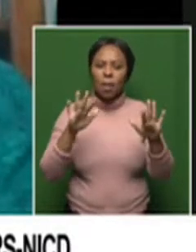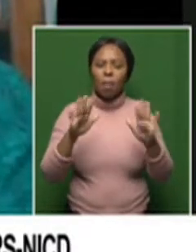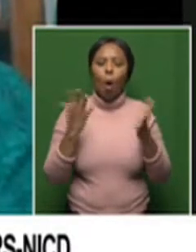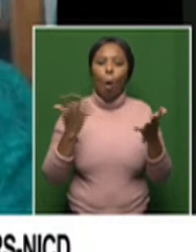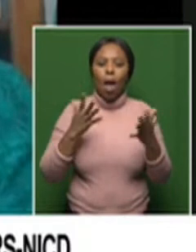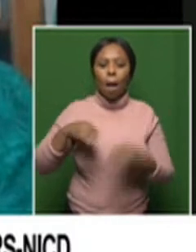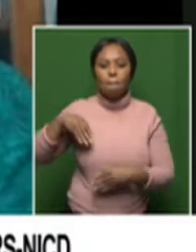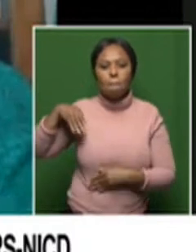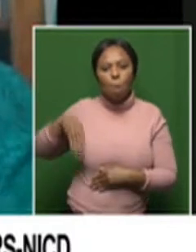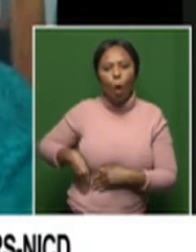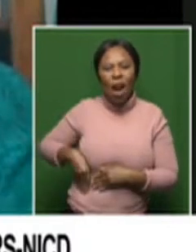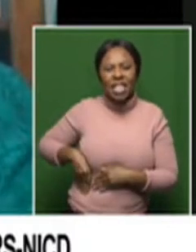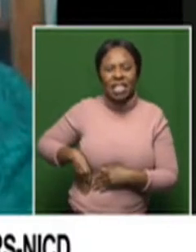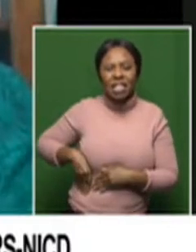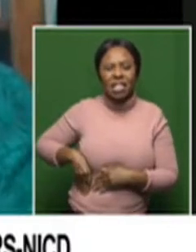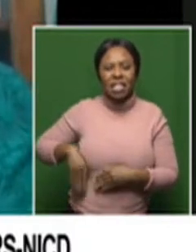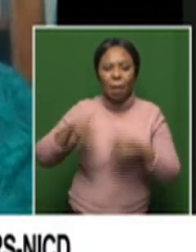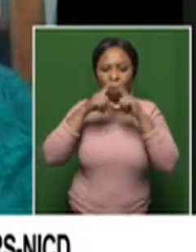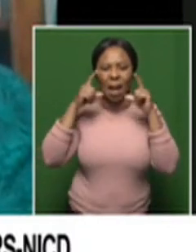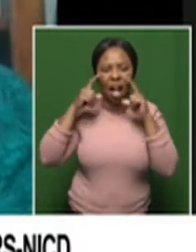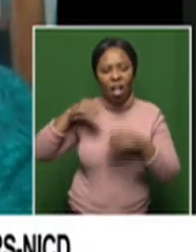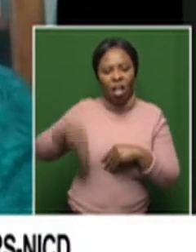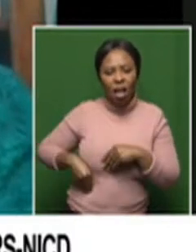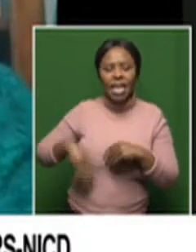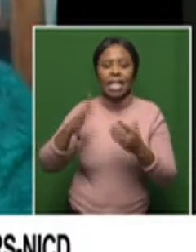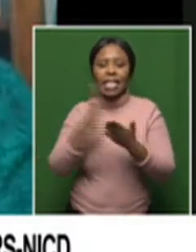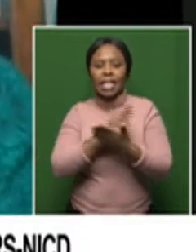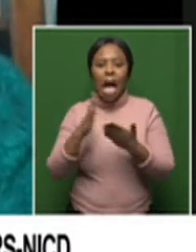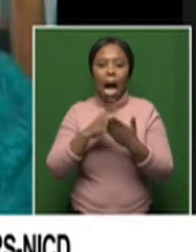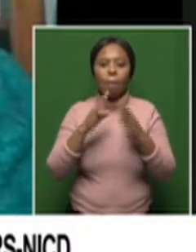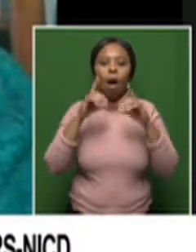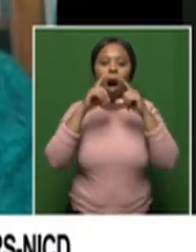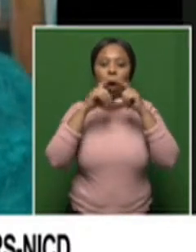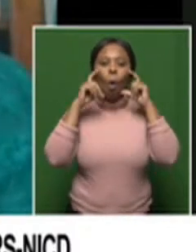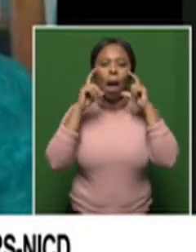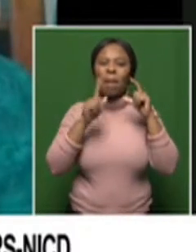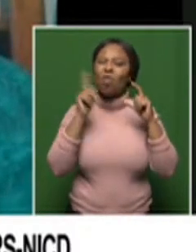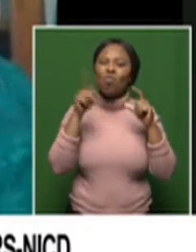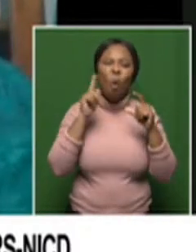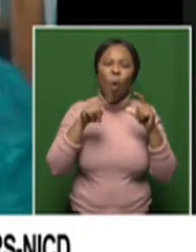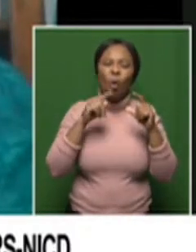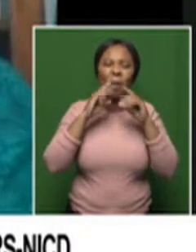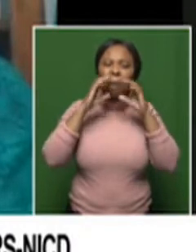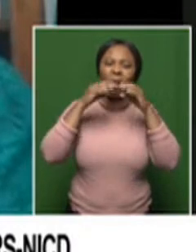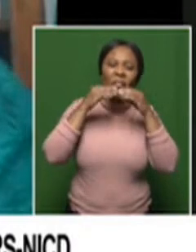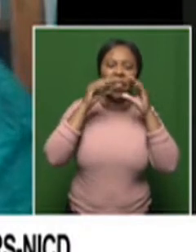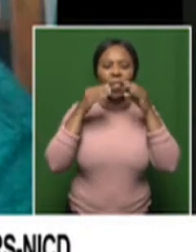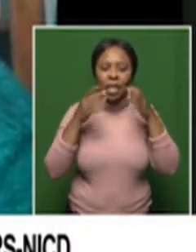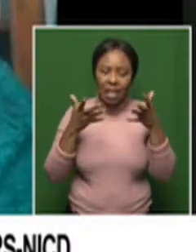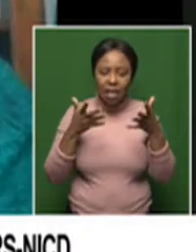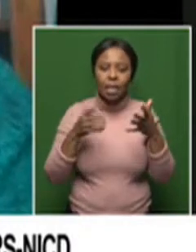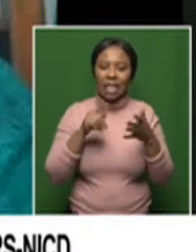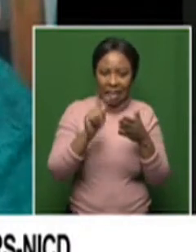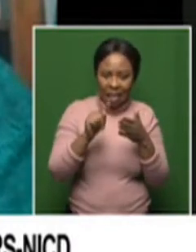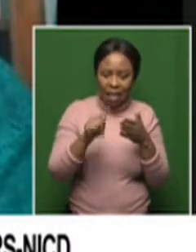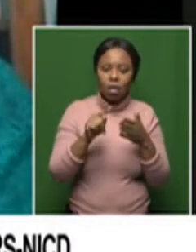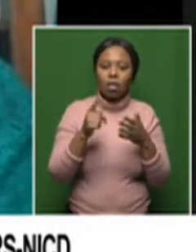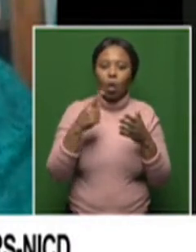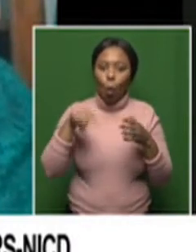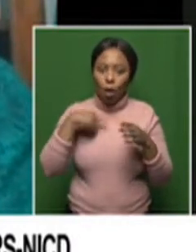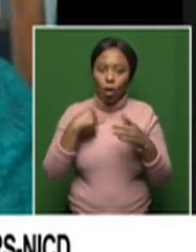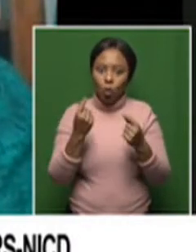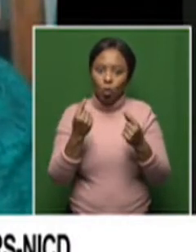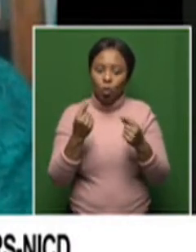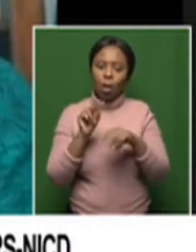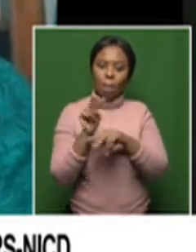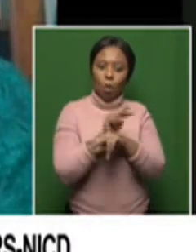their pockets, but others will actually wear their mask, but not wear their mask correctly. So this, as part of what we do monitoring, we